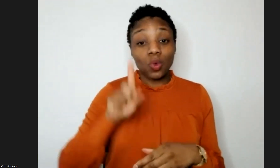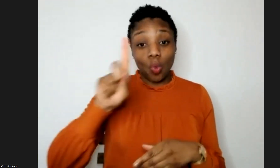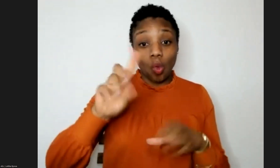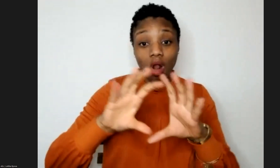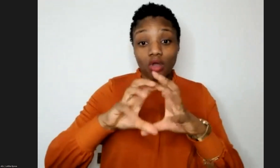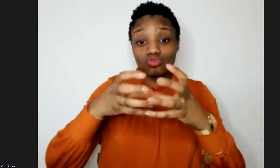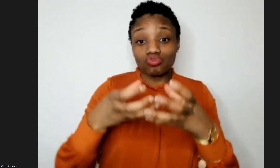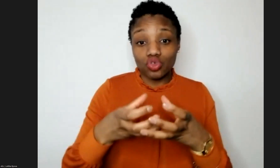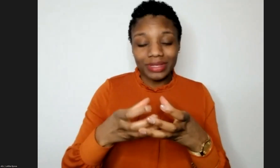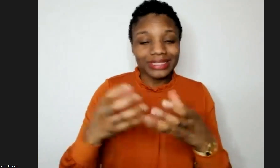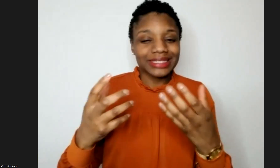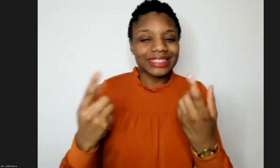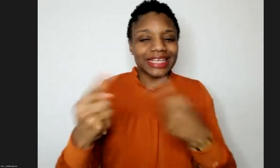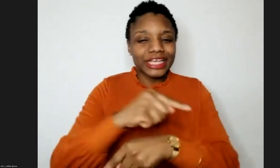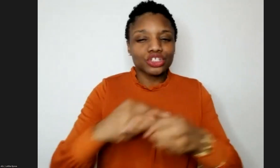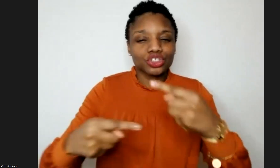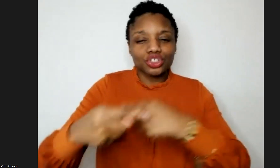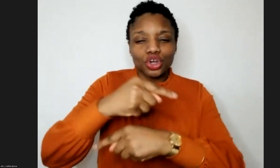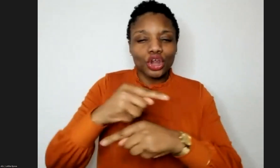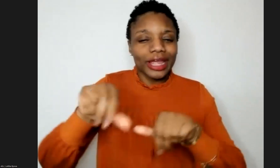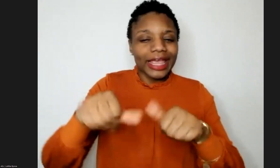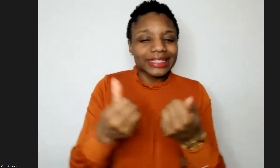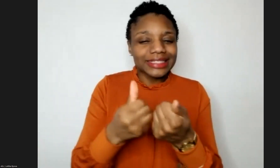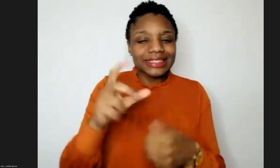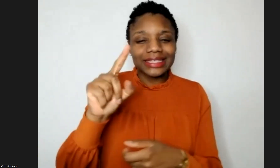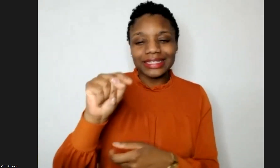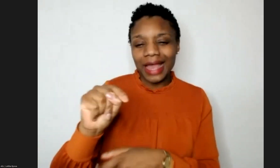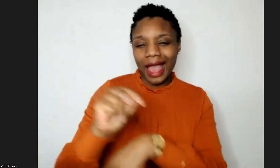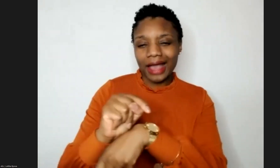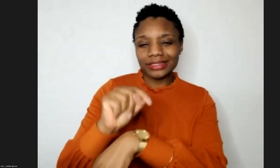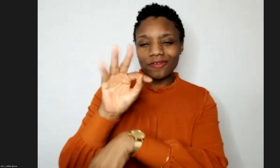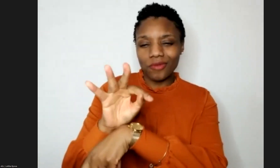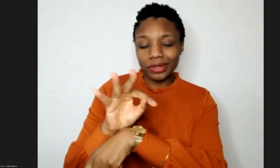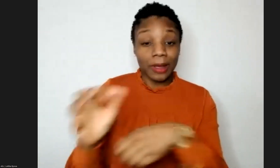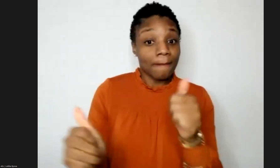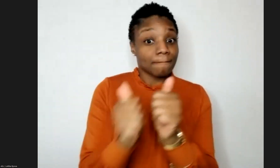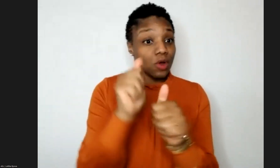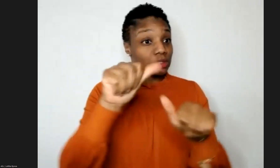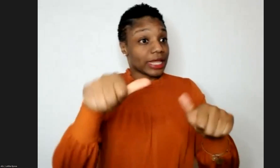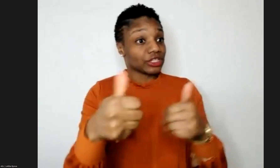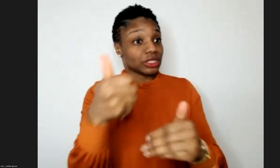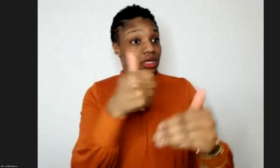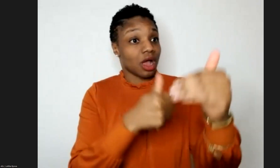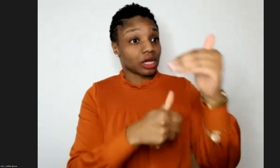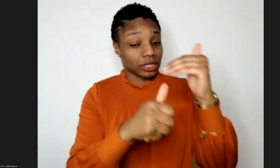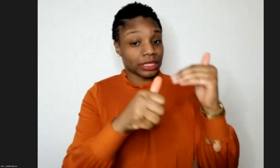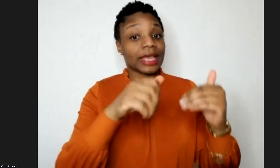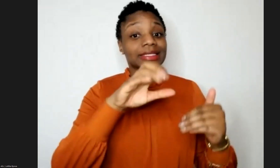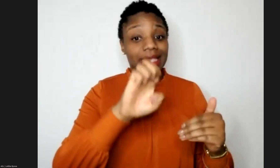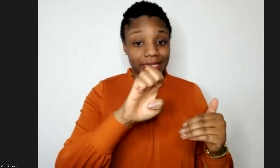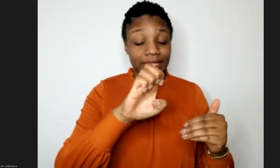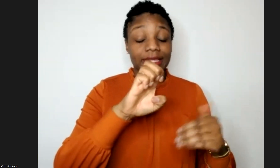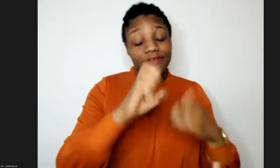this interagency task force, which includes most of the agencies that are under the Executive Office of Energy and Environmental